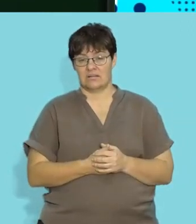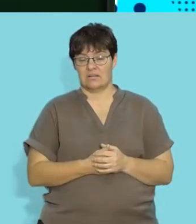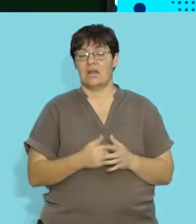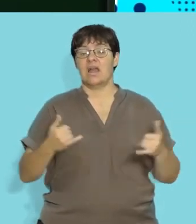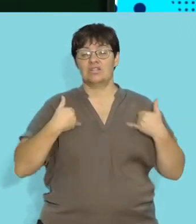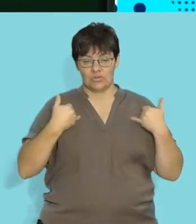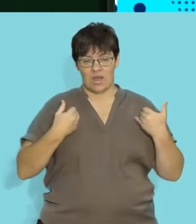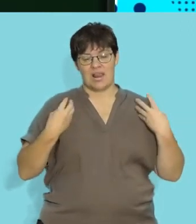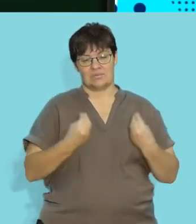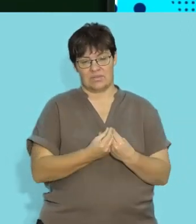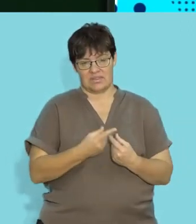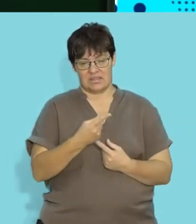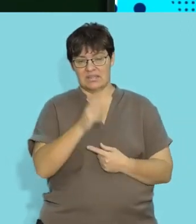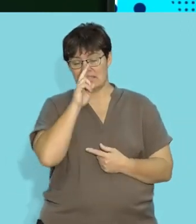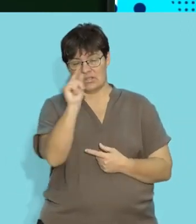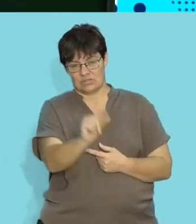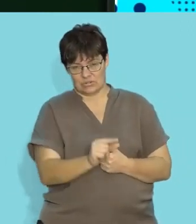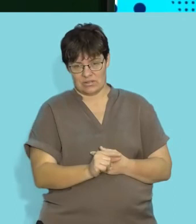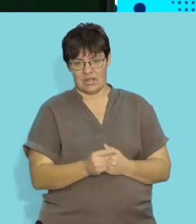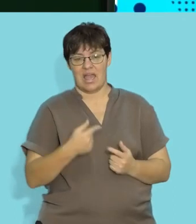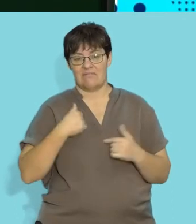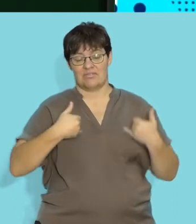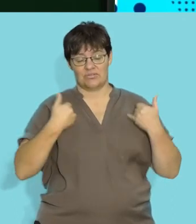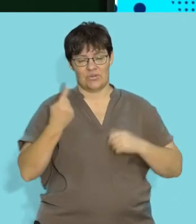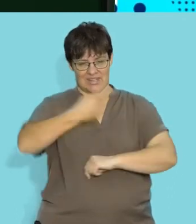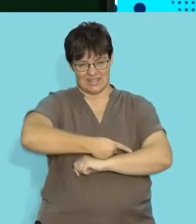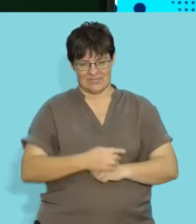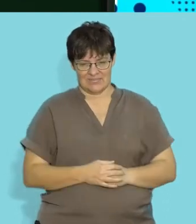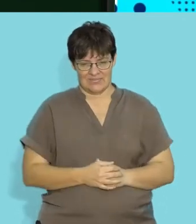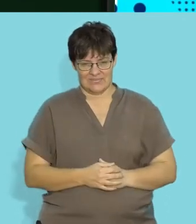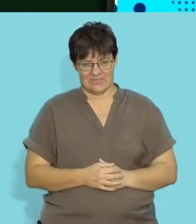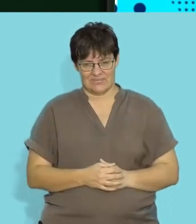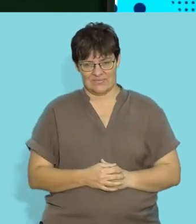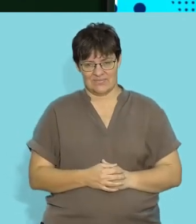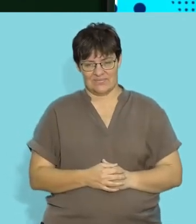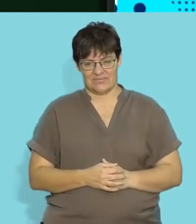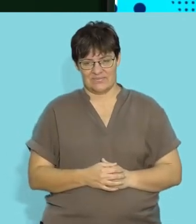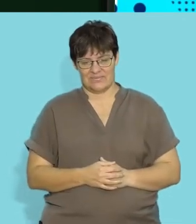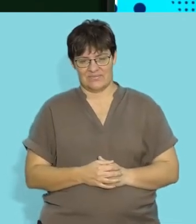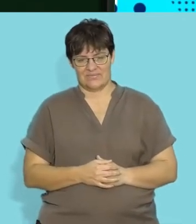Hope you have enjoyed the lesson. See you soon. Have a baie lekker day. Cheers.